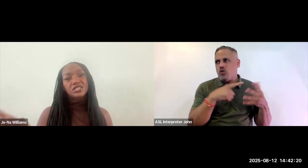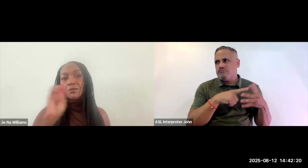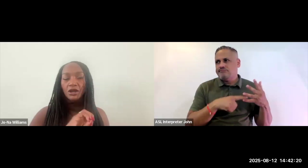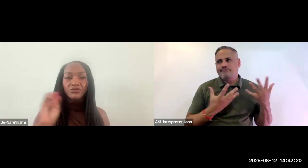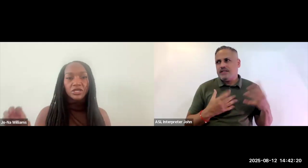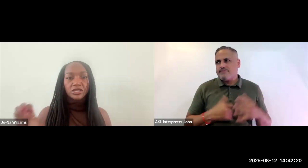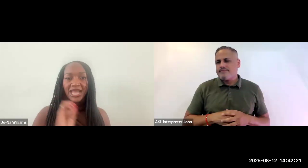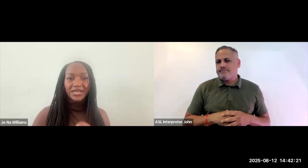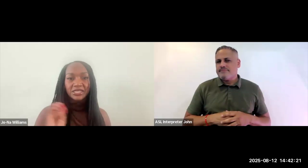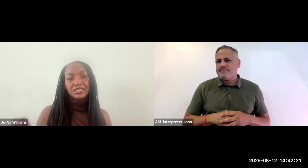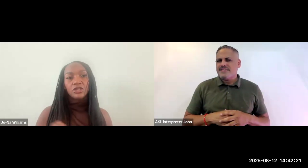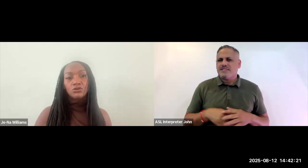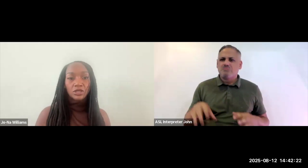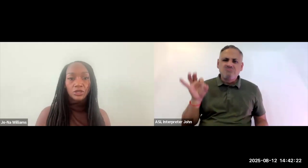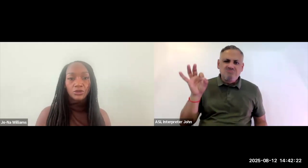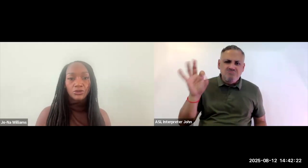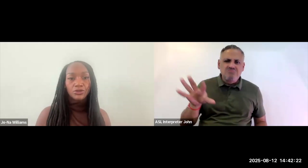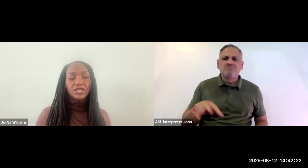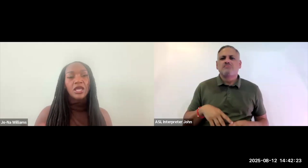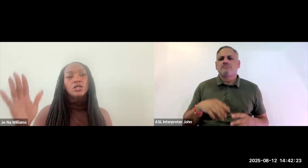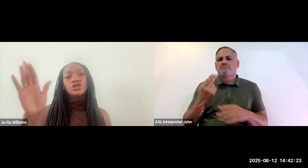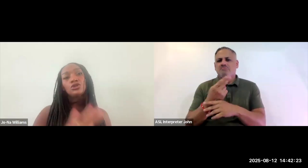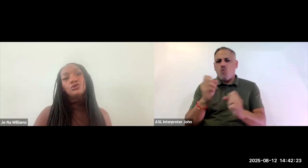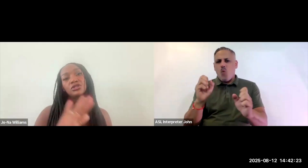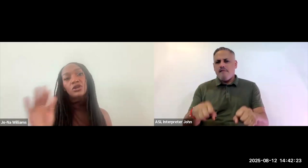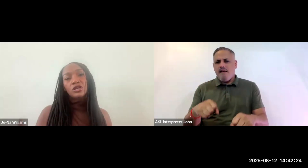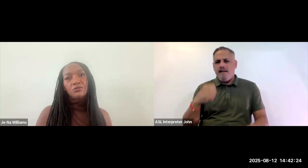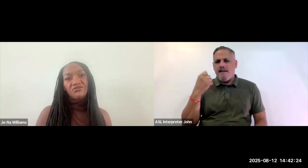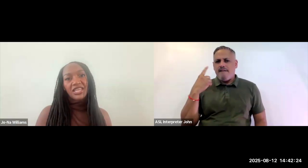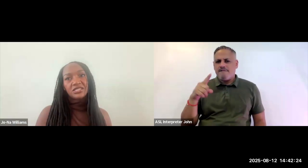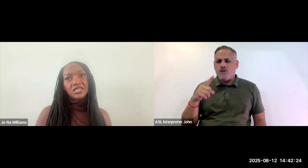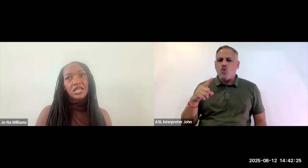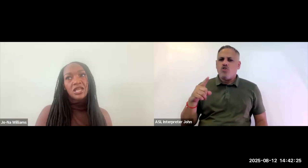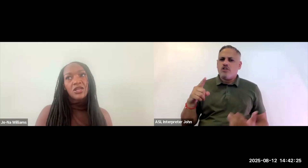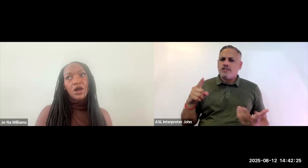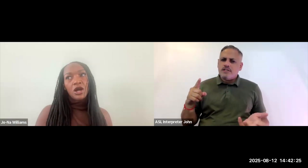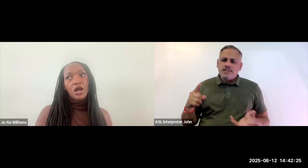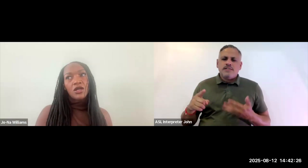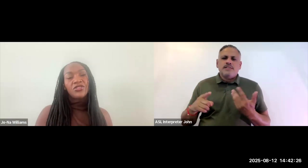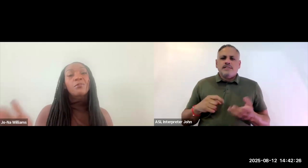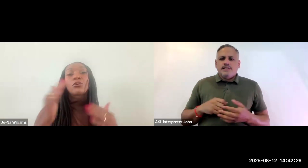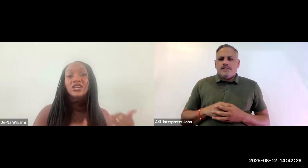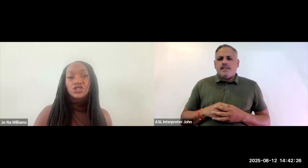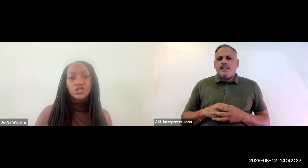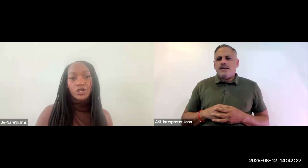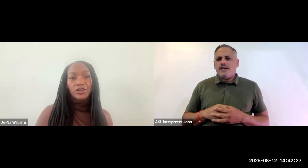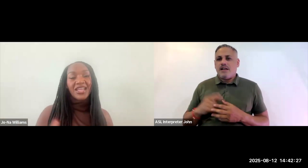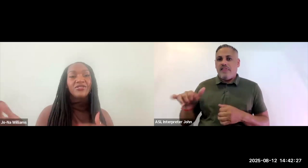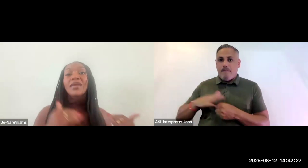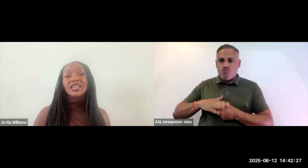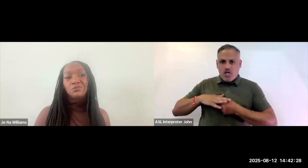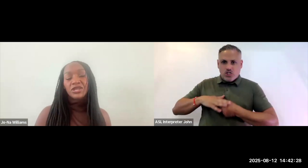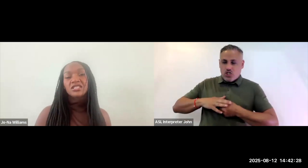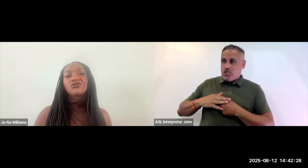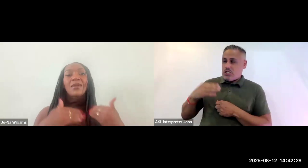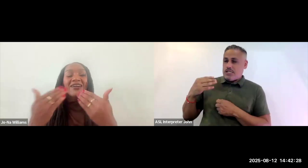are just some of the tactics that you can use to circumvent the pressure